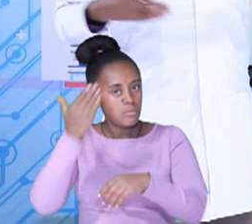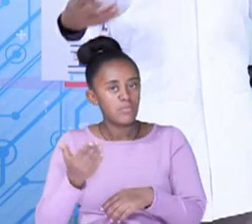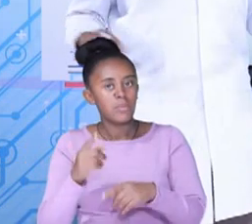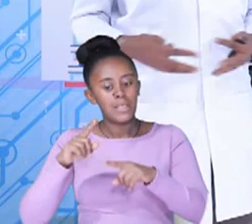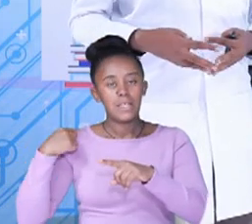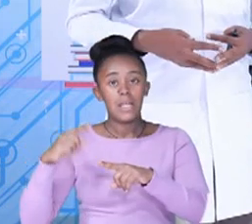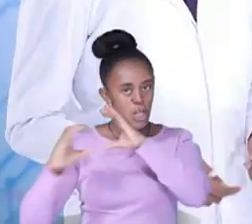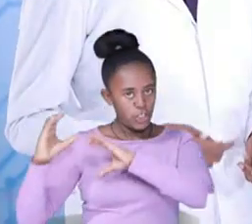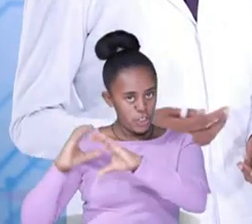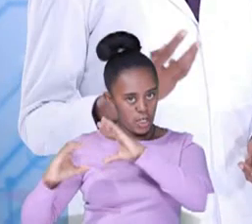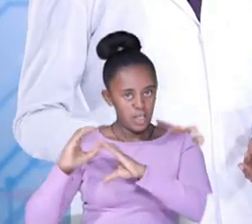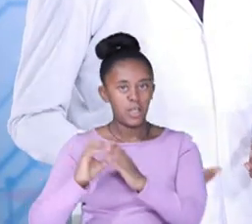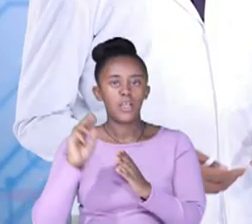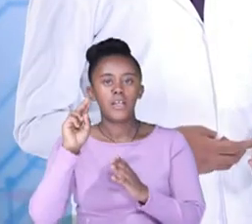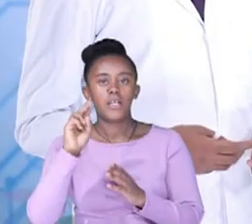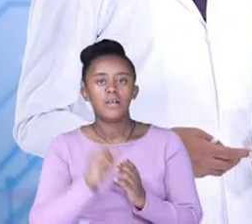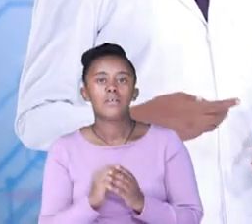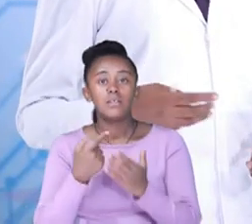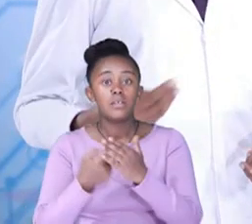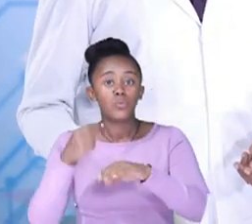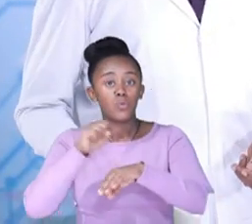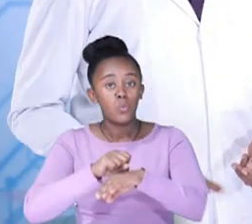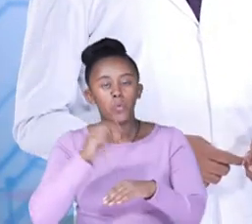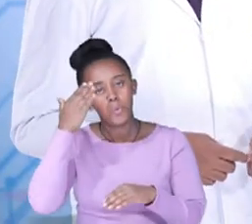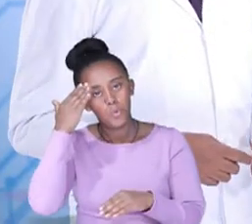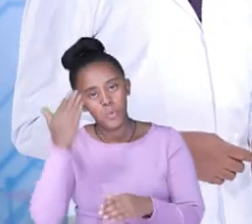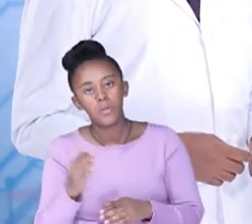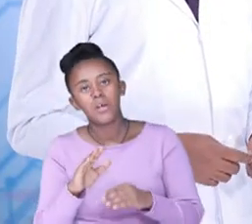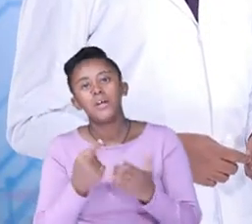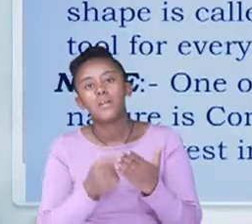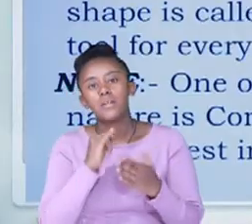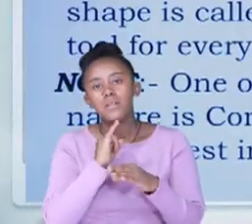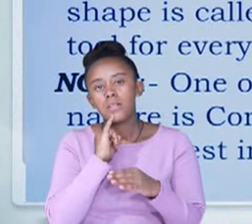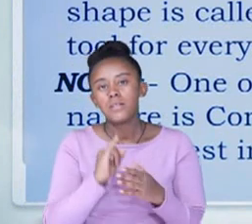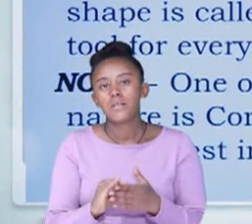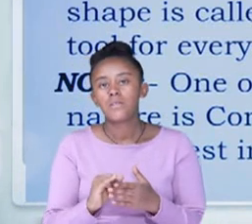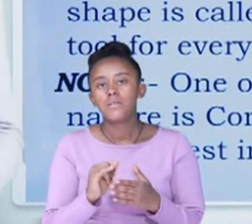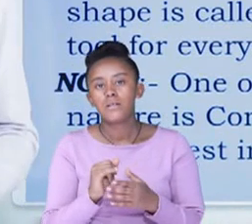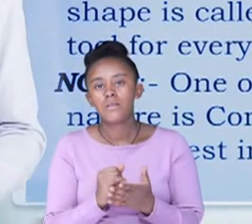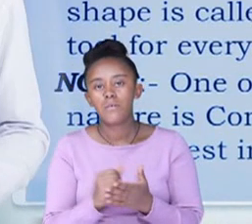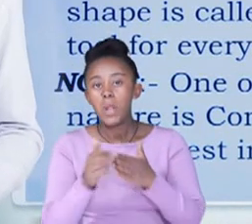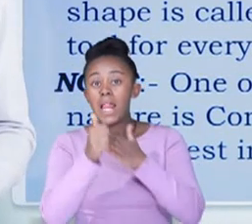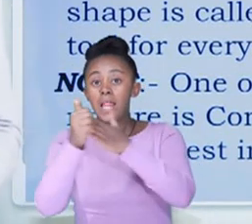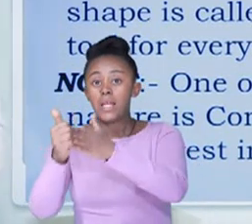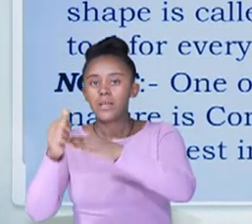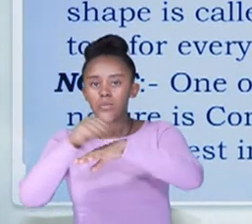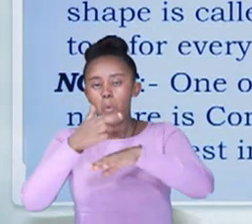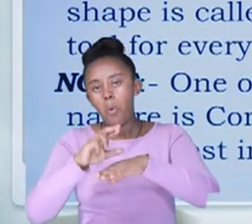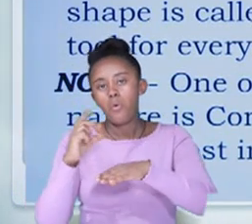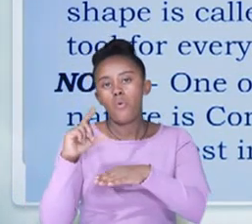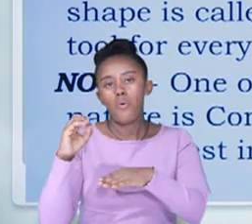the Greek philosophers. This stone is well known, and it is sometimes known to be leading stone or